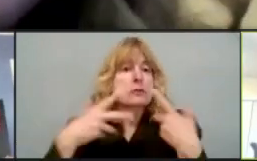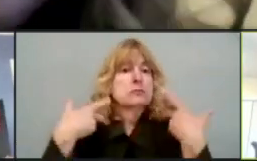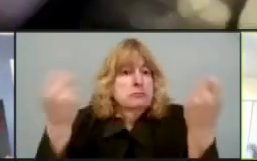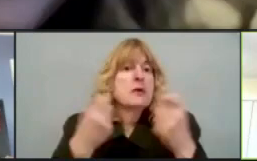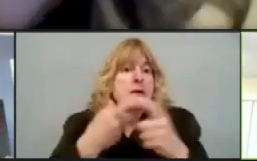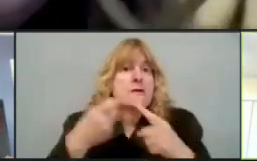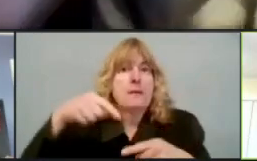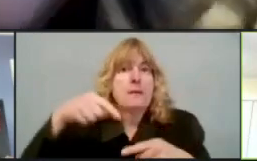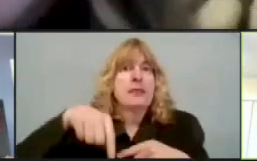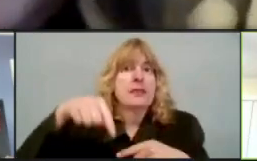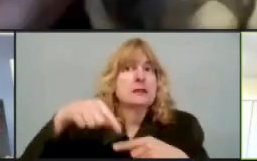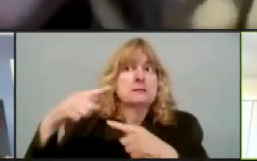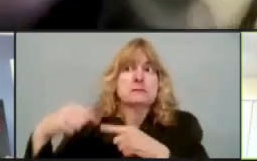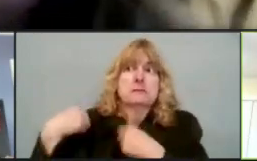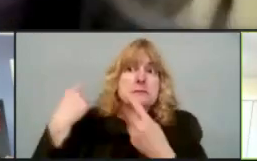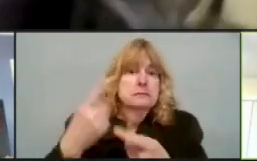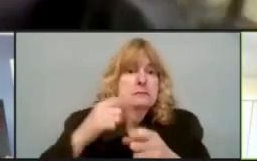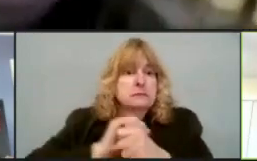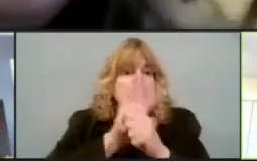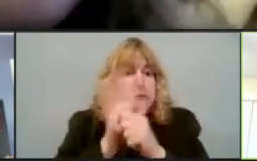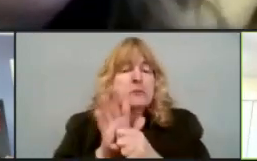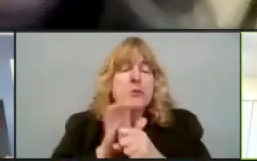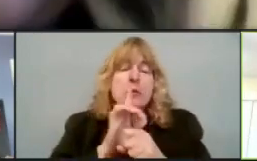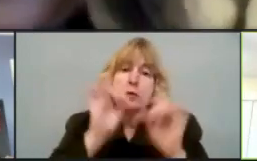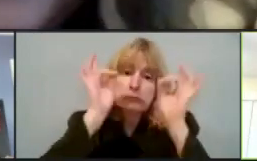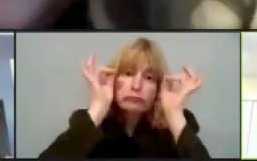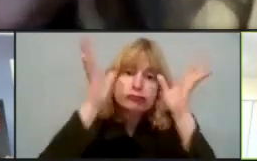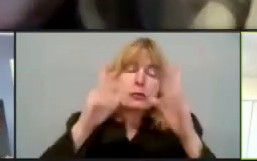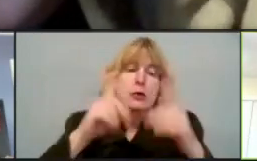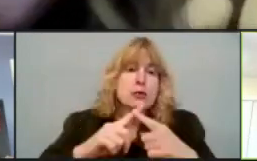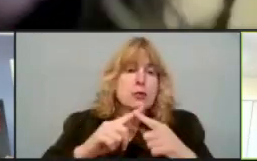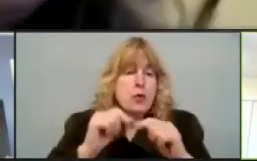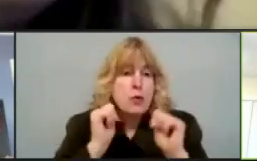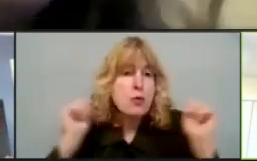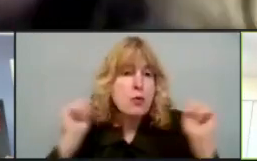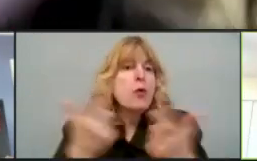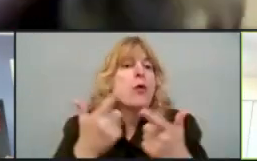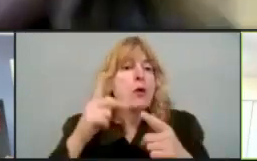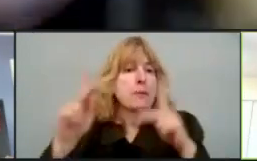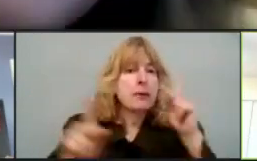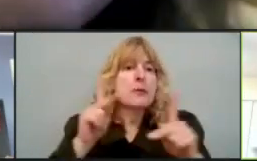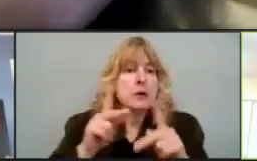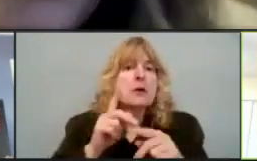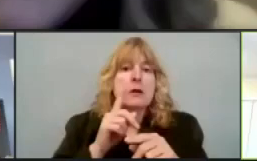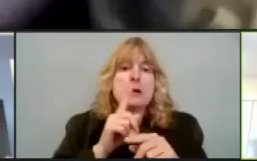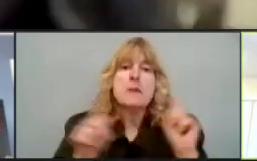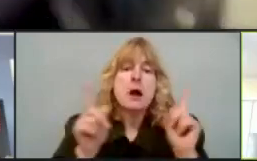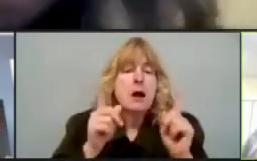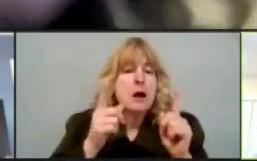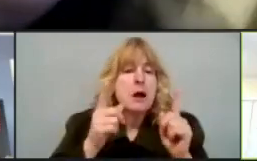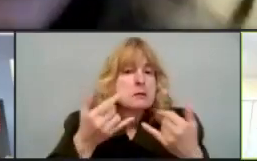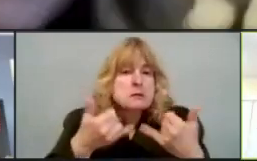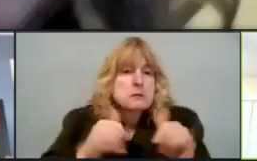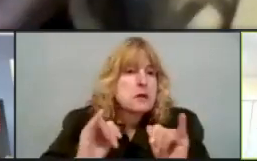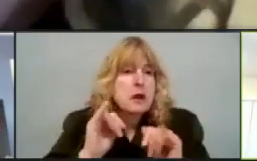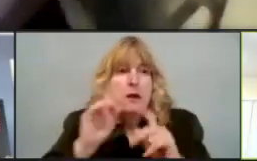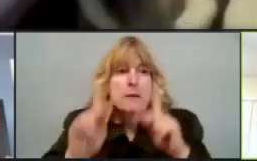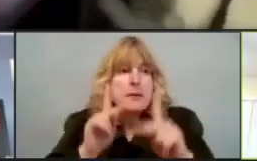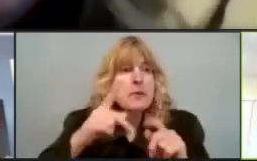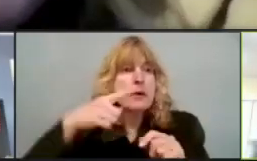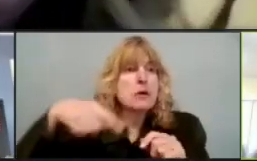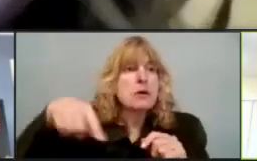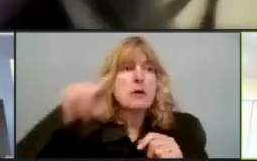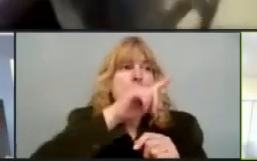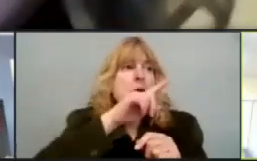been really devastating to all of us. You know, and yes, people have lost